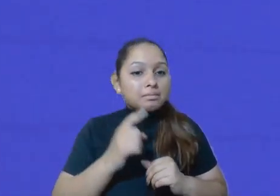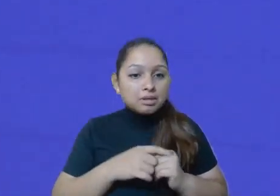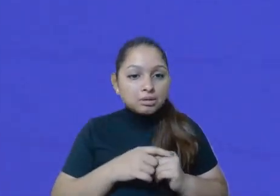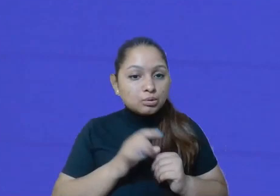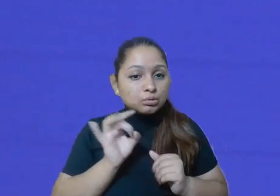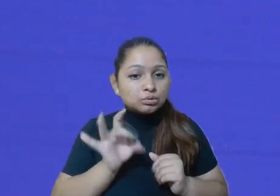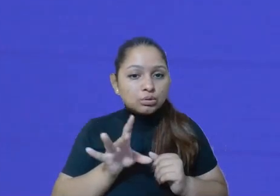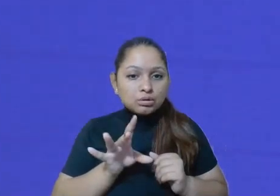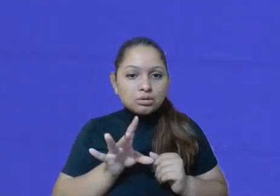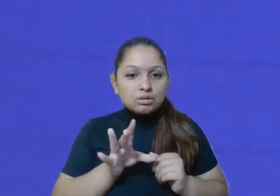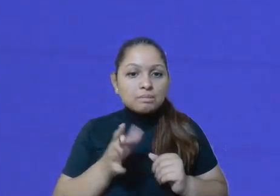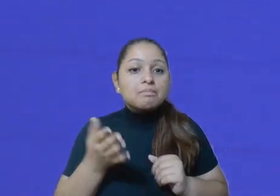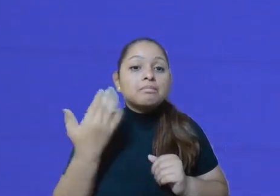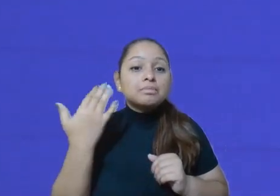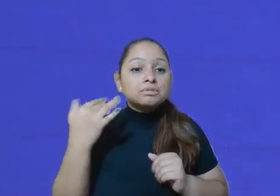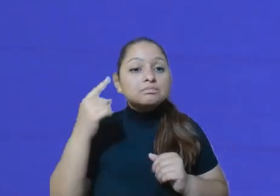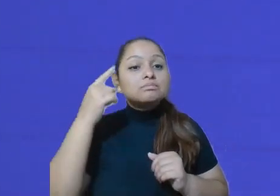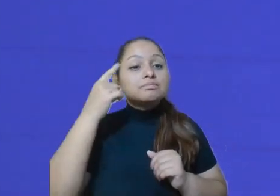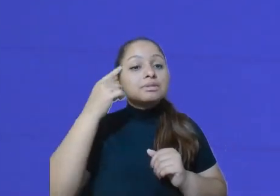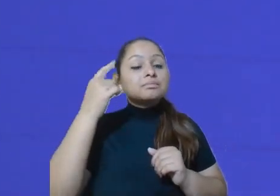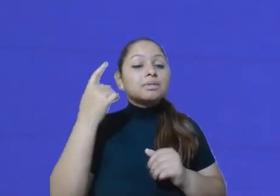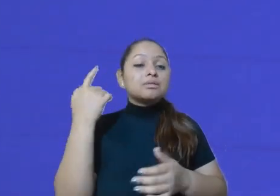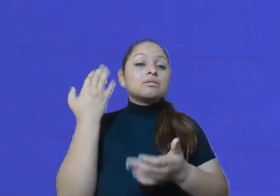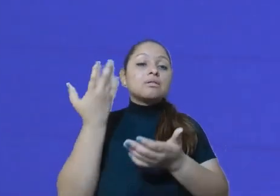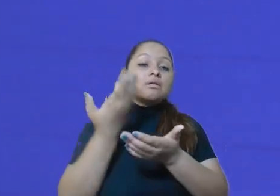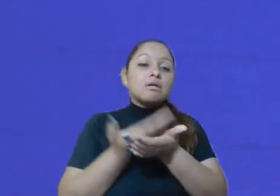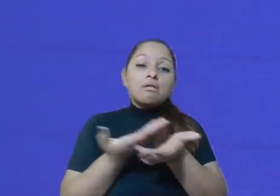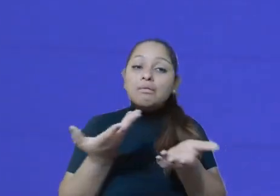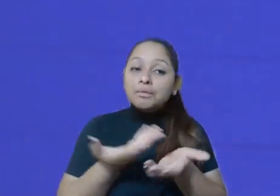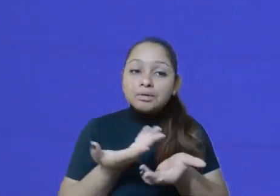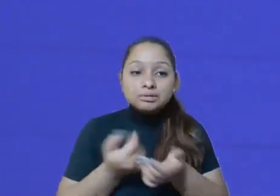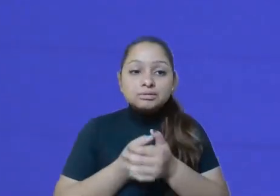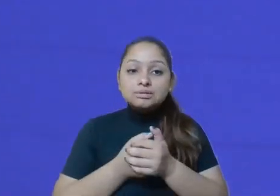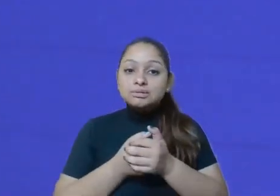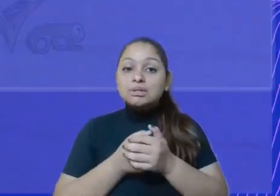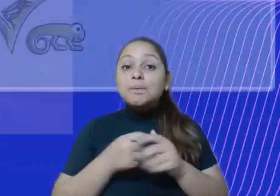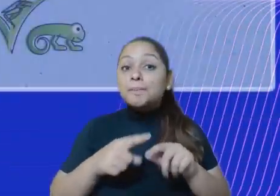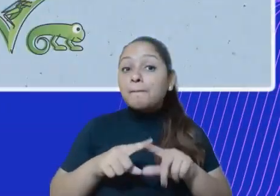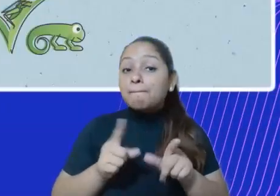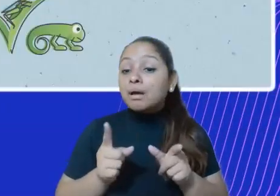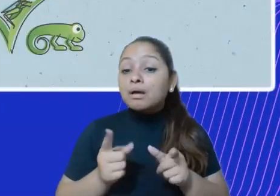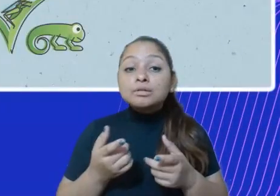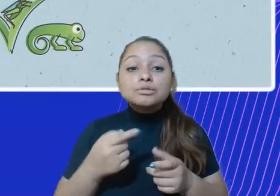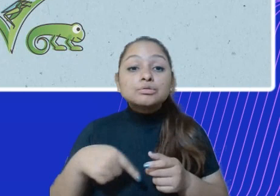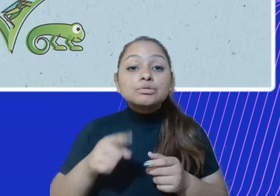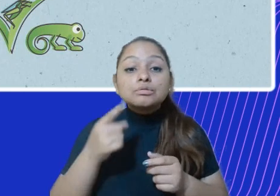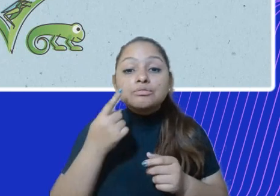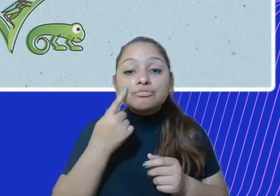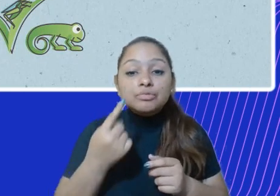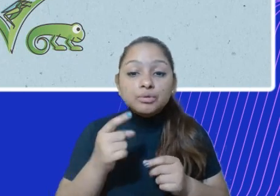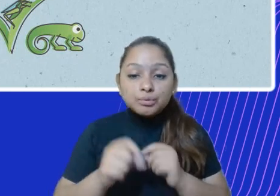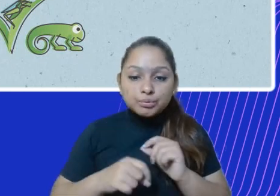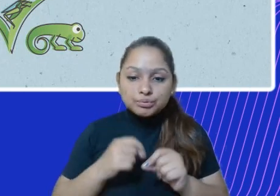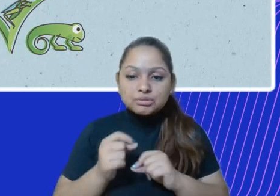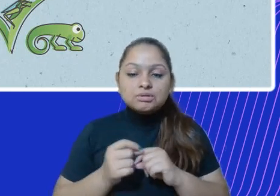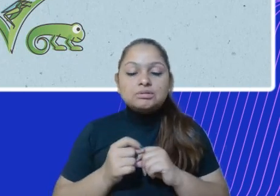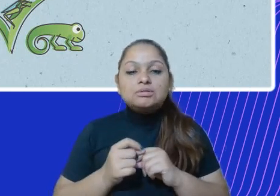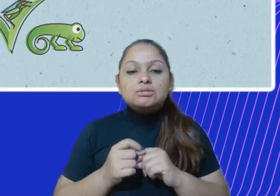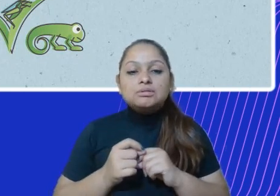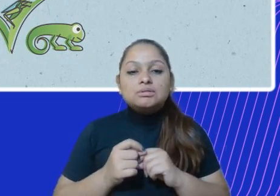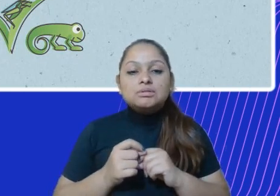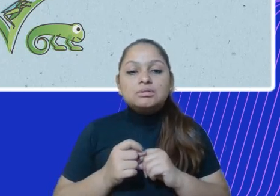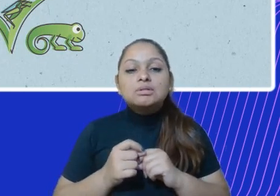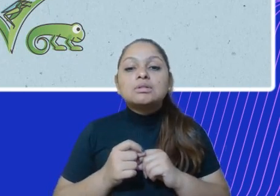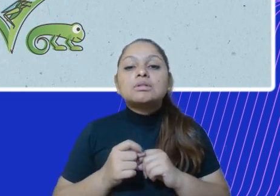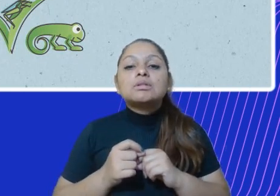way we have organized our society in this contemporary age. But what do we see? We see that the separation